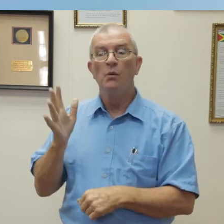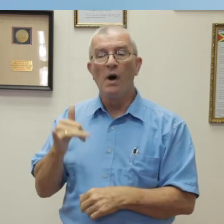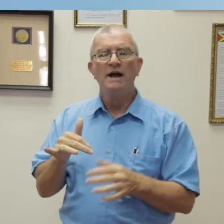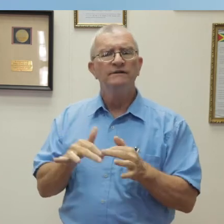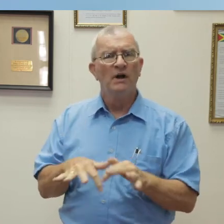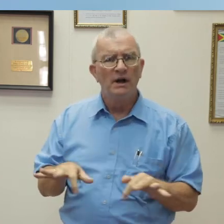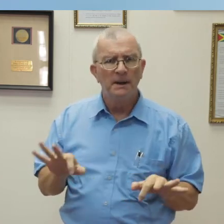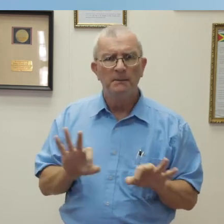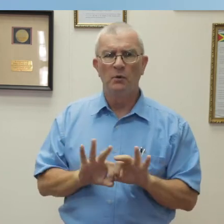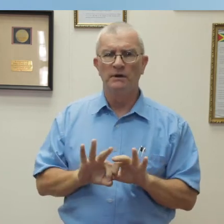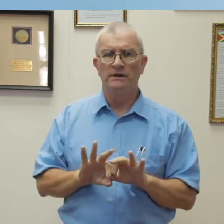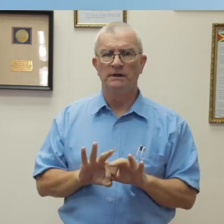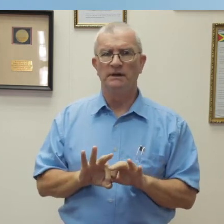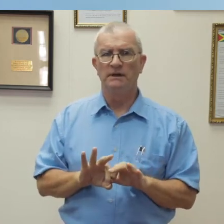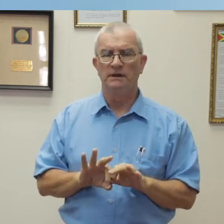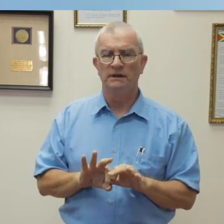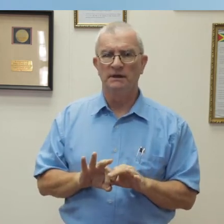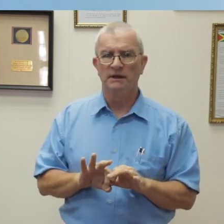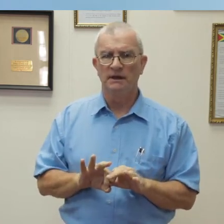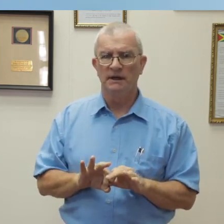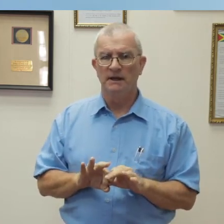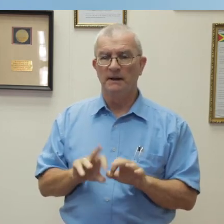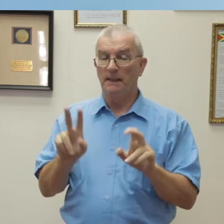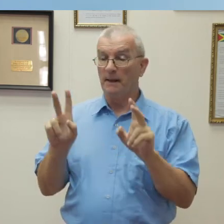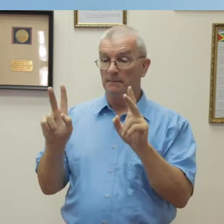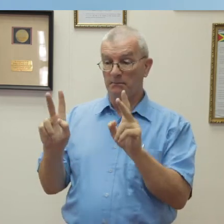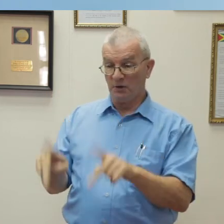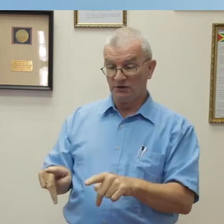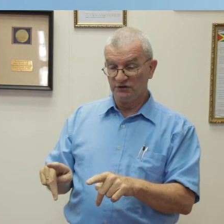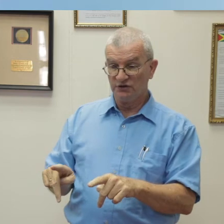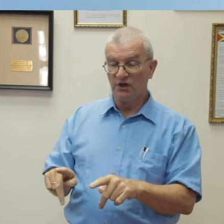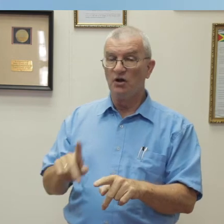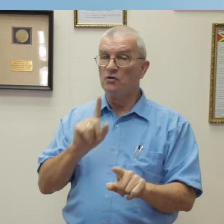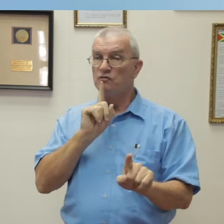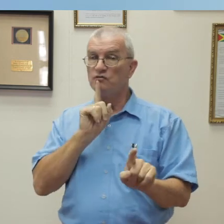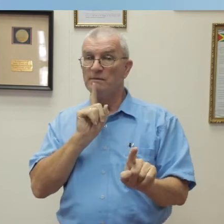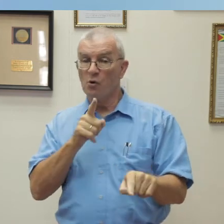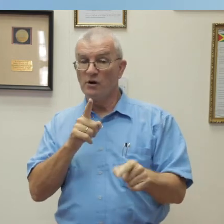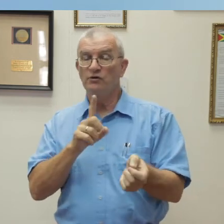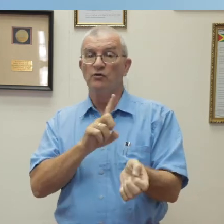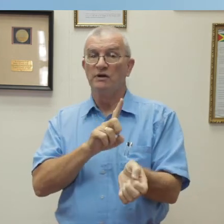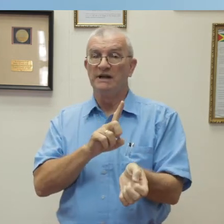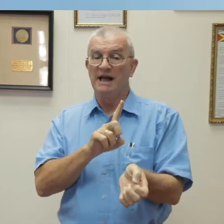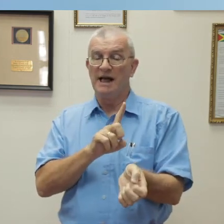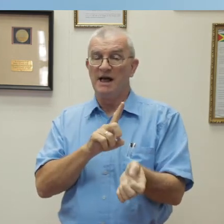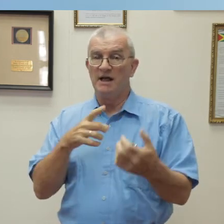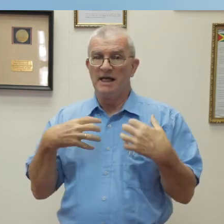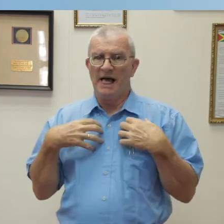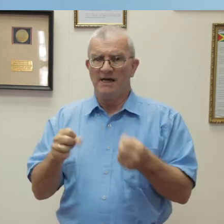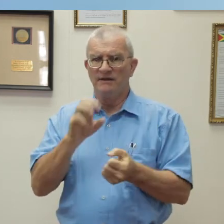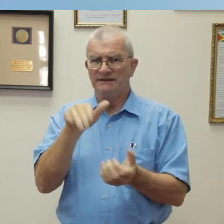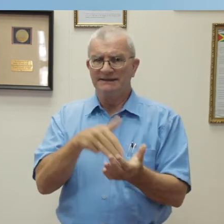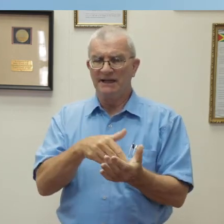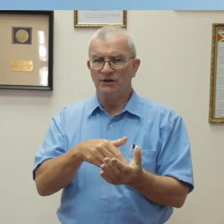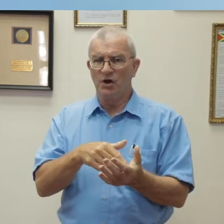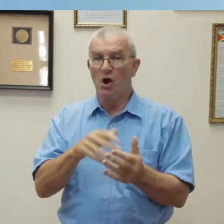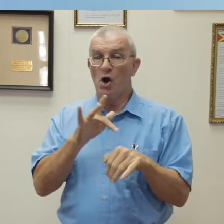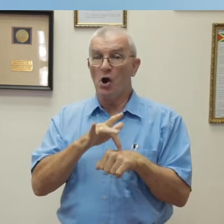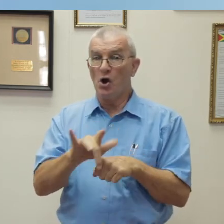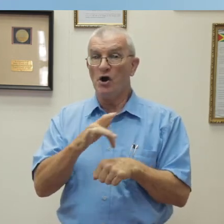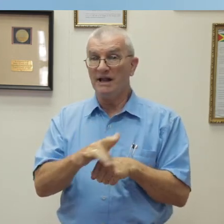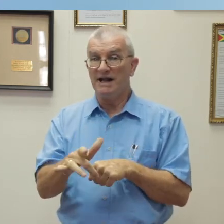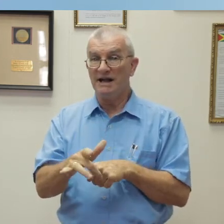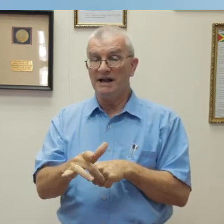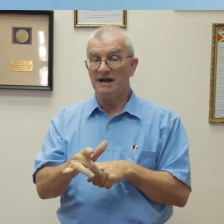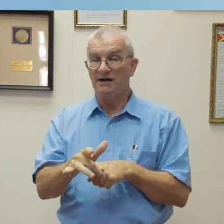important that patients do report to their healthcare facility very early so